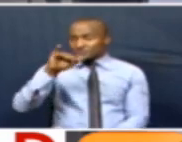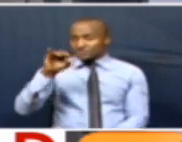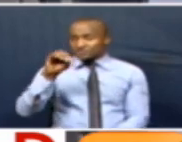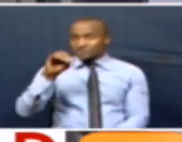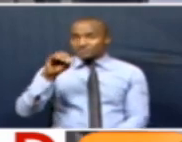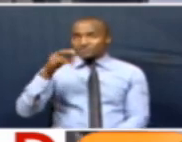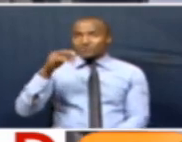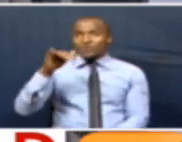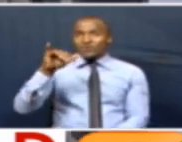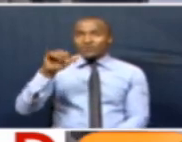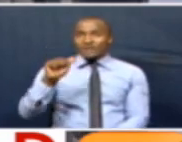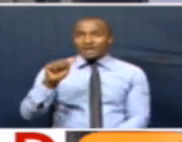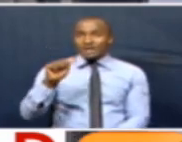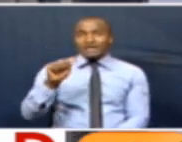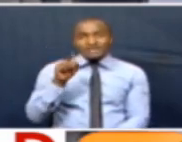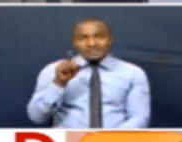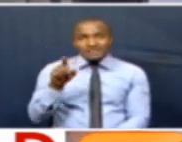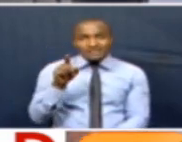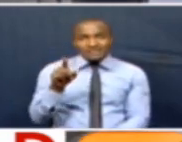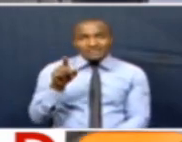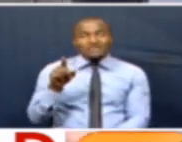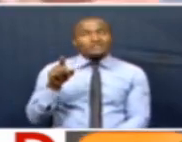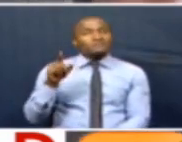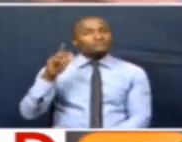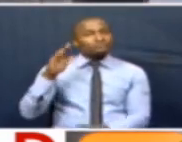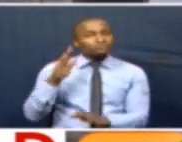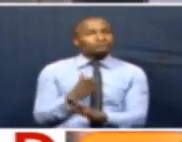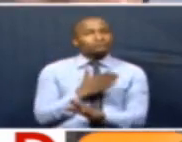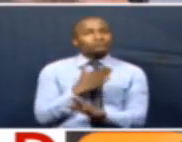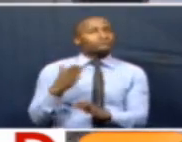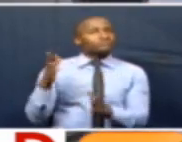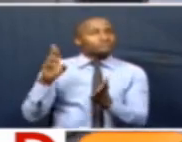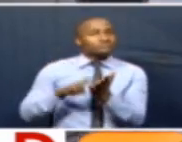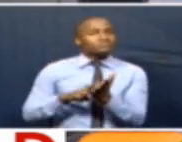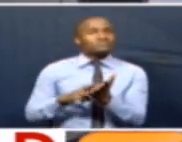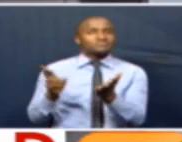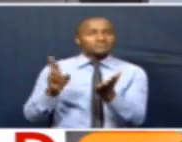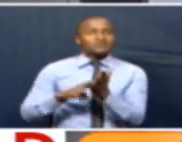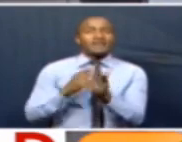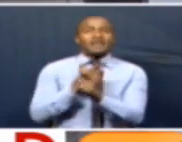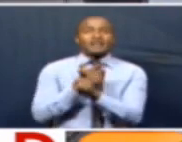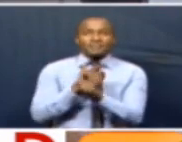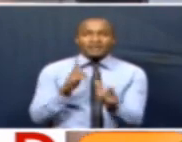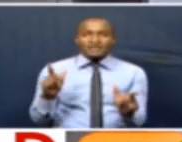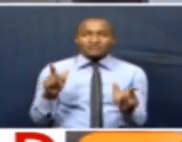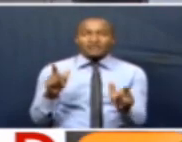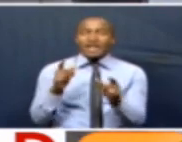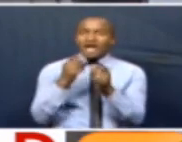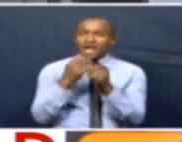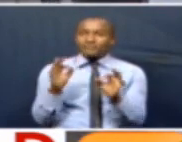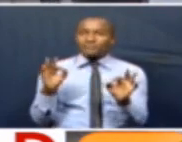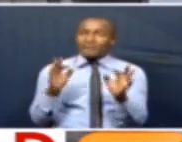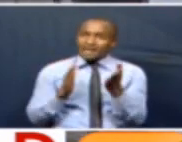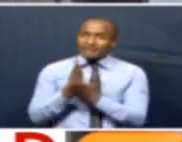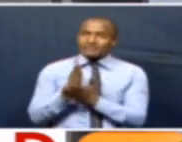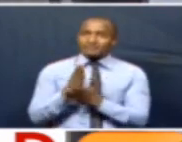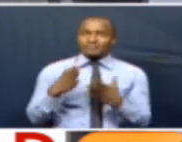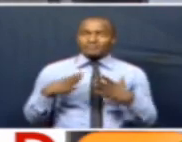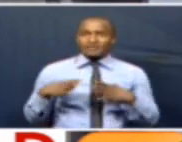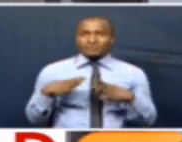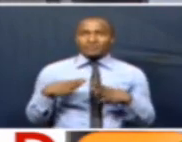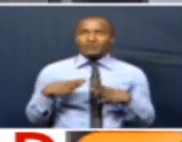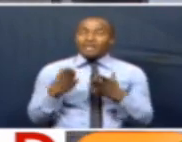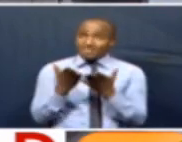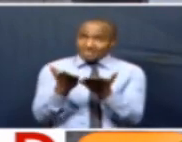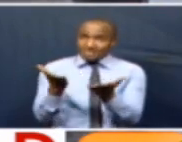the same man that has been singing songs about liberation and freedom mm. and rights of the people, okay. is still